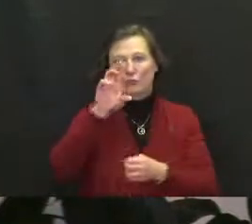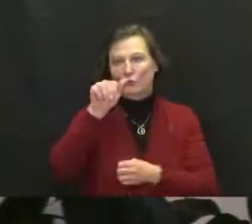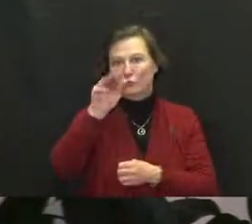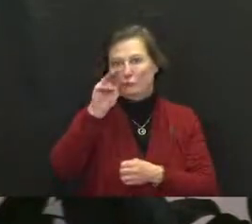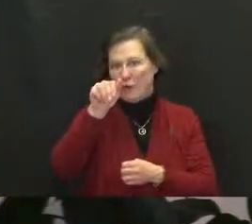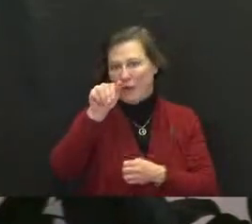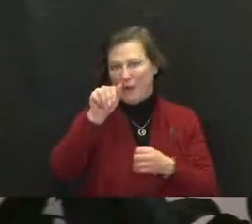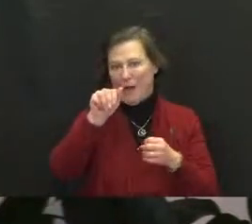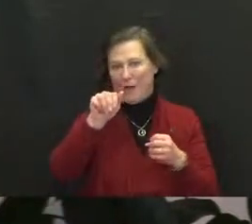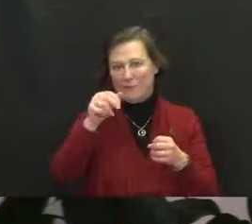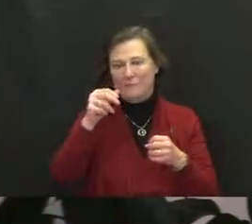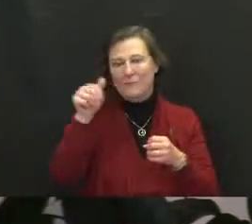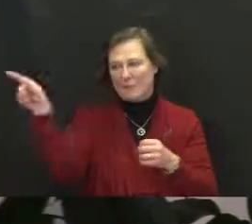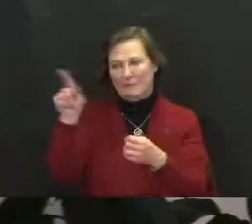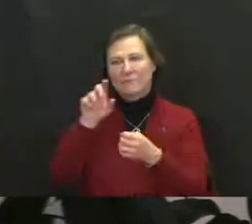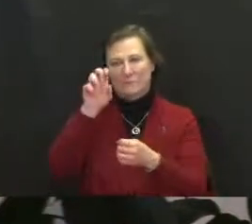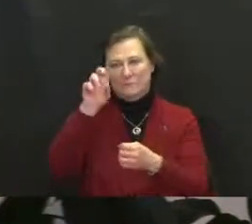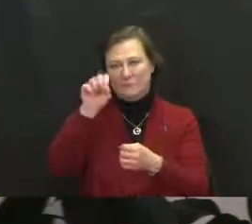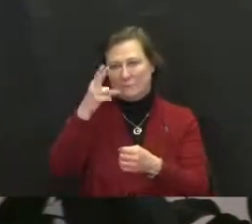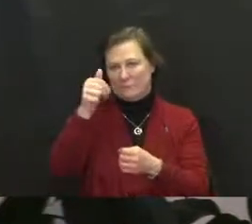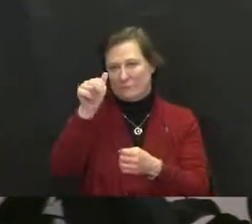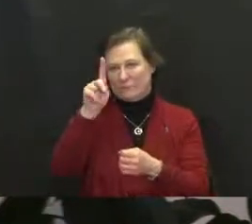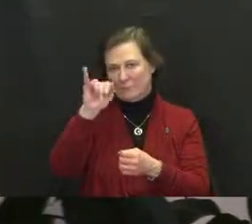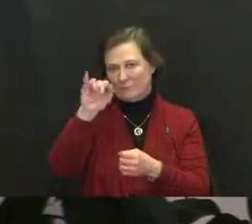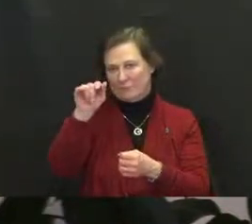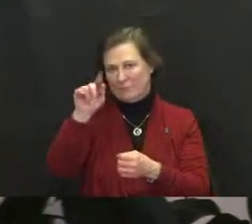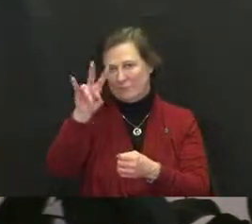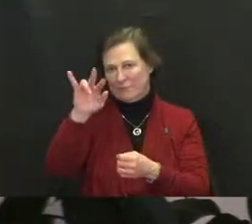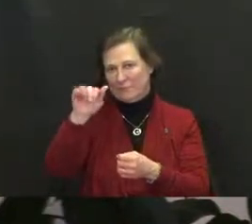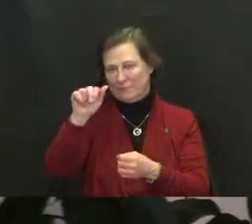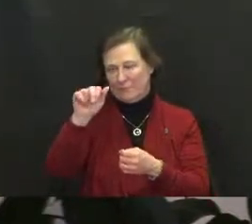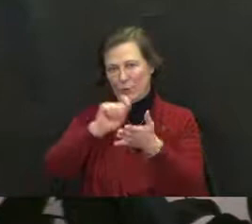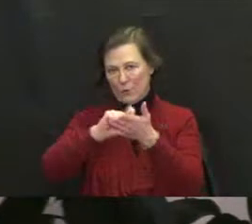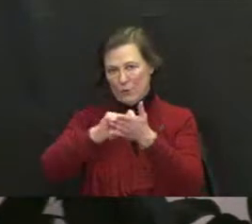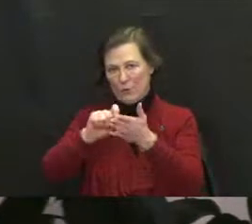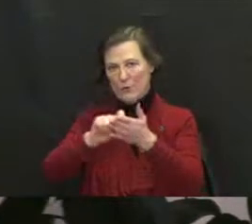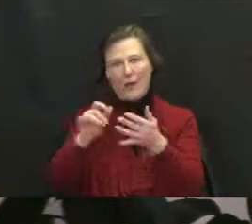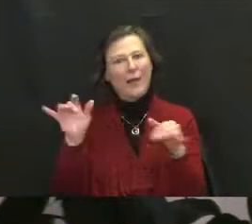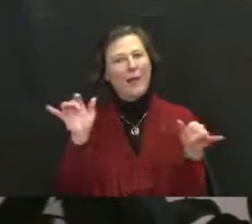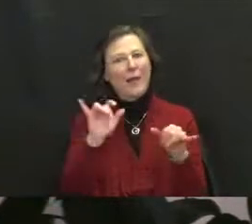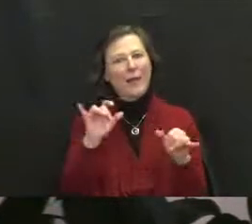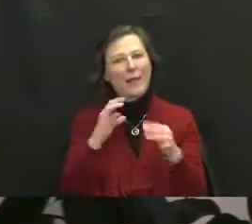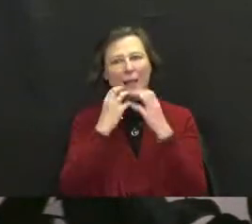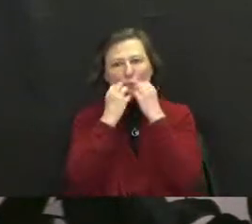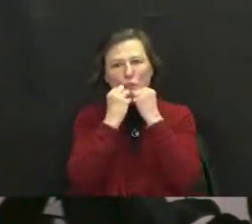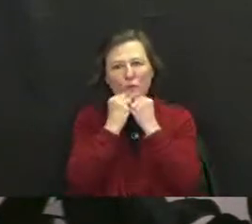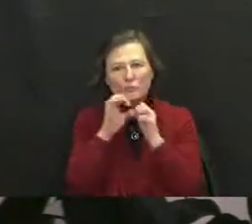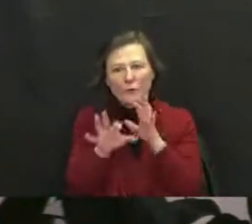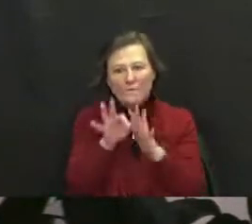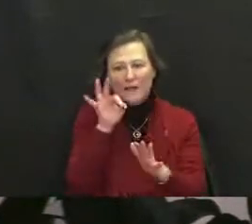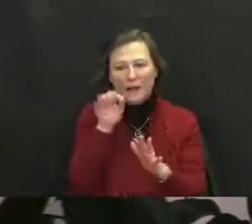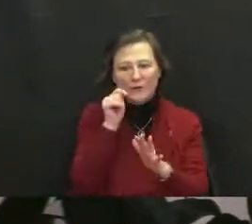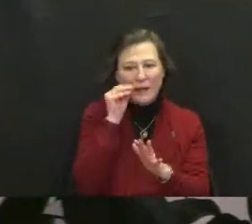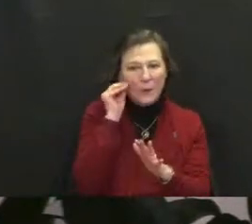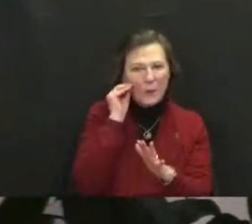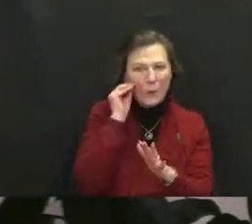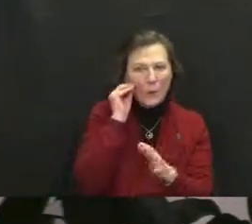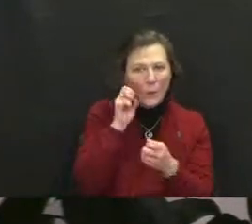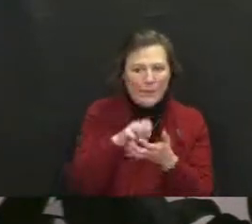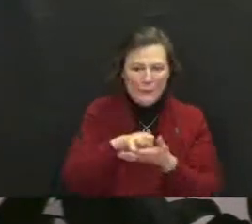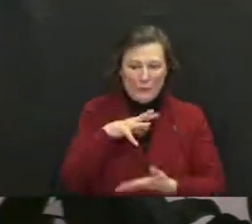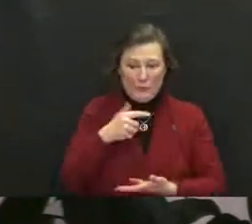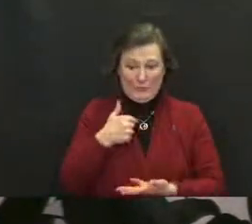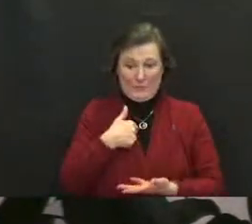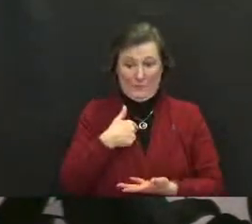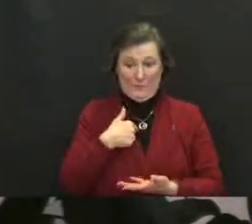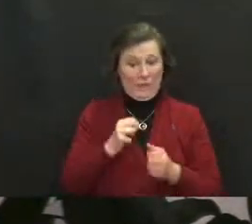And he writes, Shantideva writes, "So like a treasure found at home, enriching me